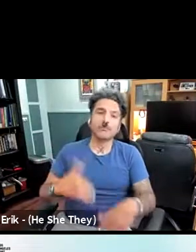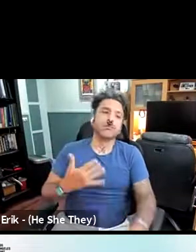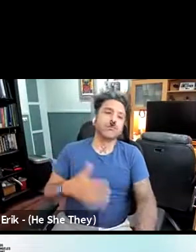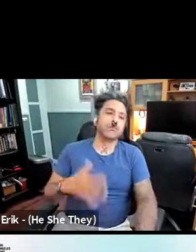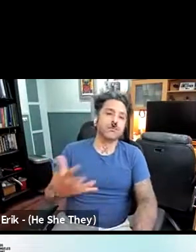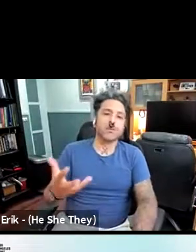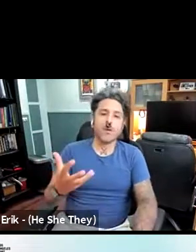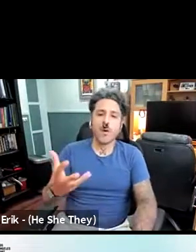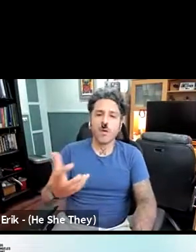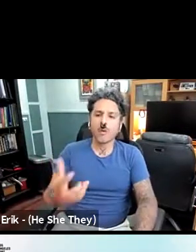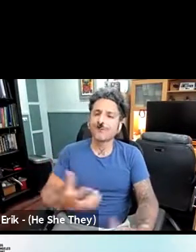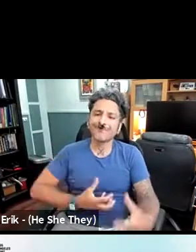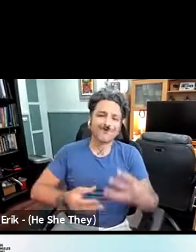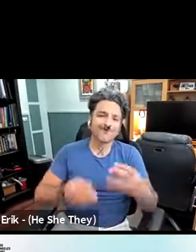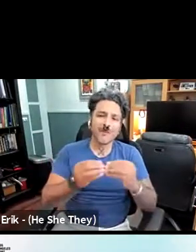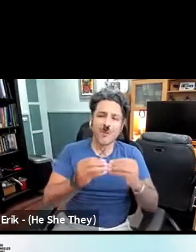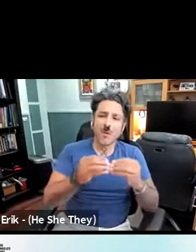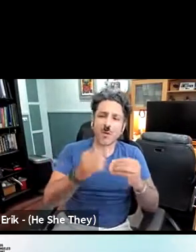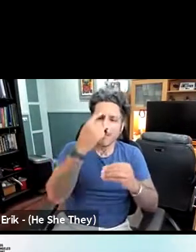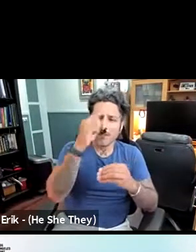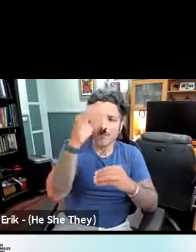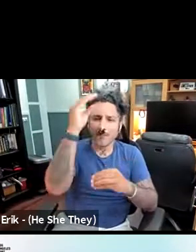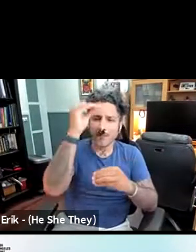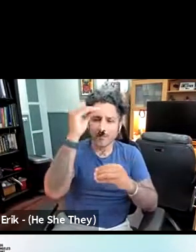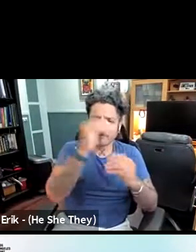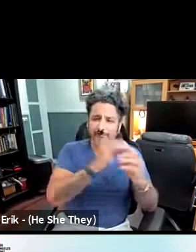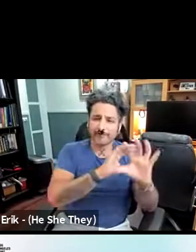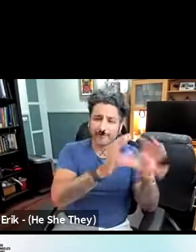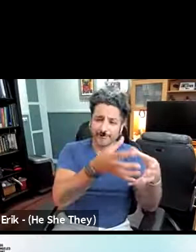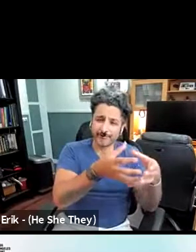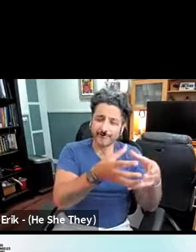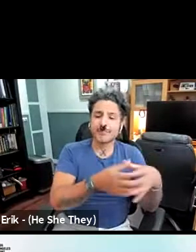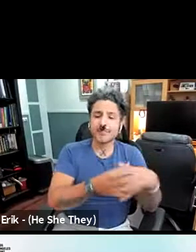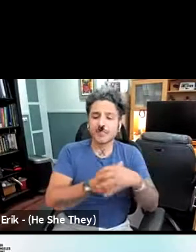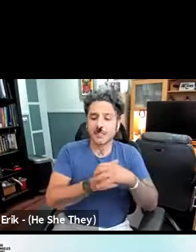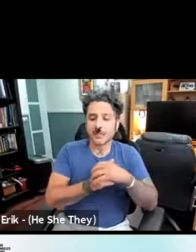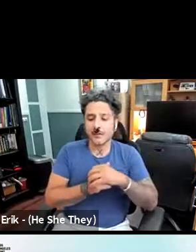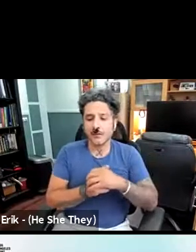I want so much more for the boys, and like